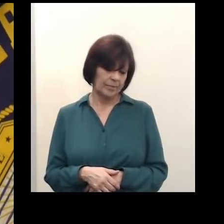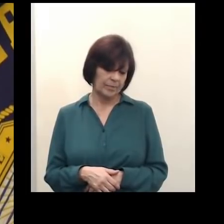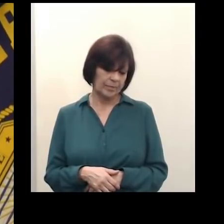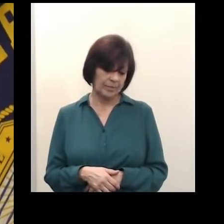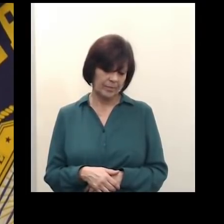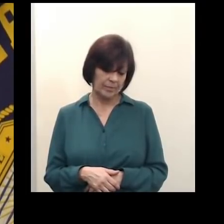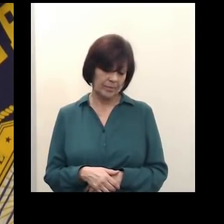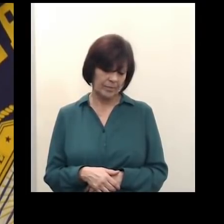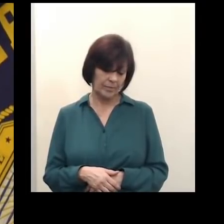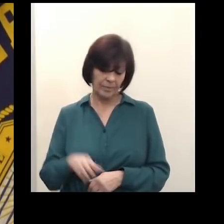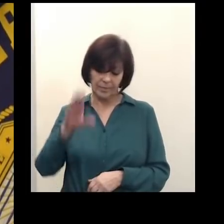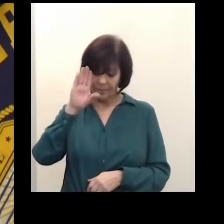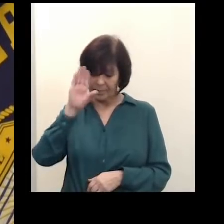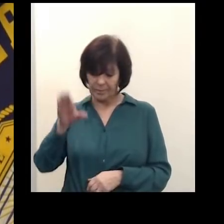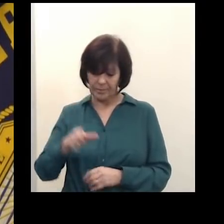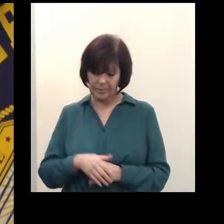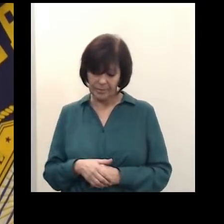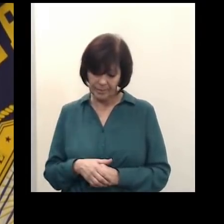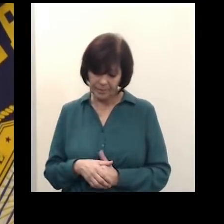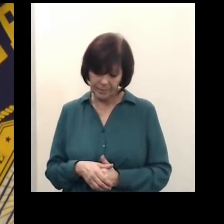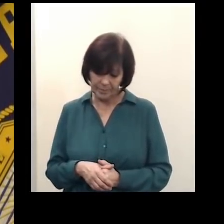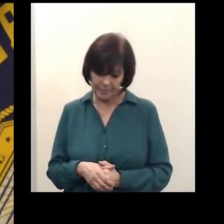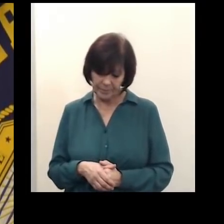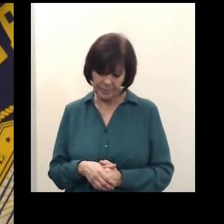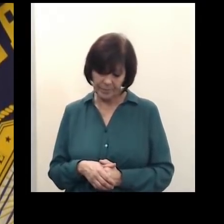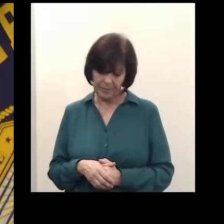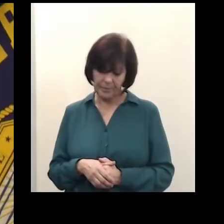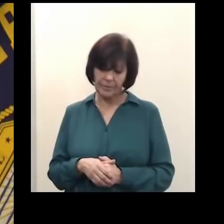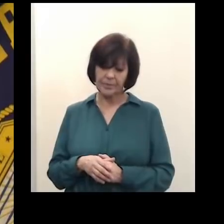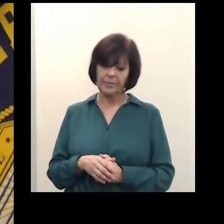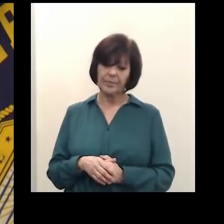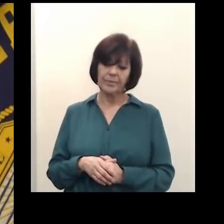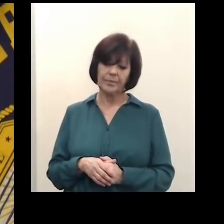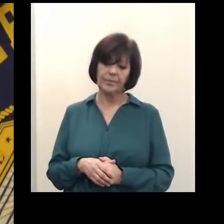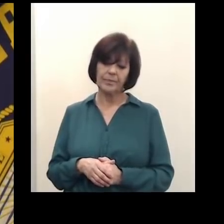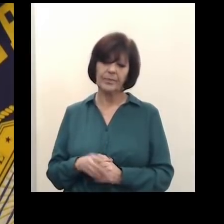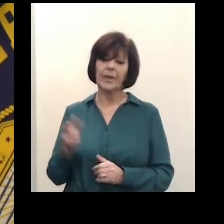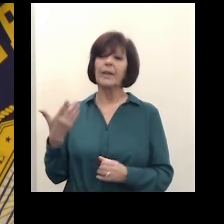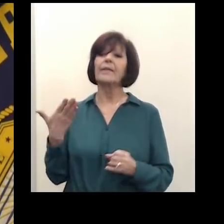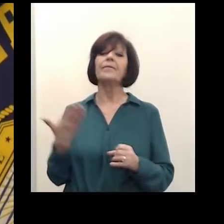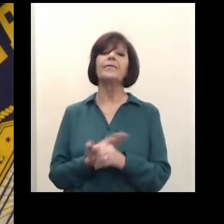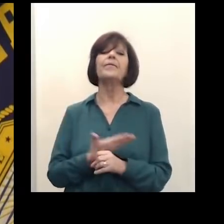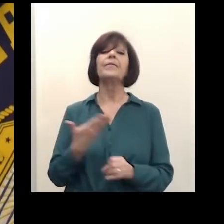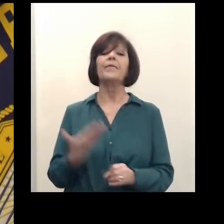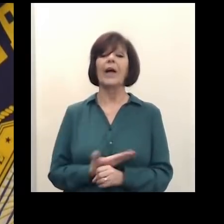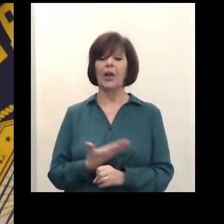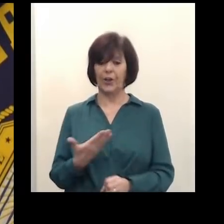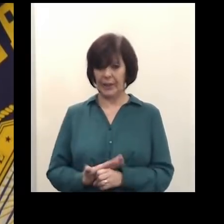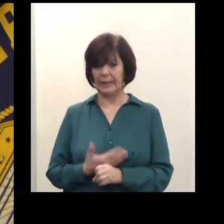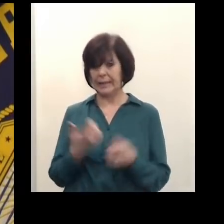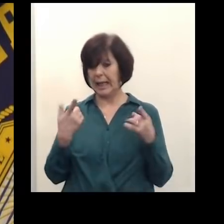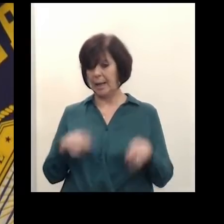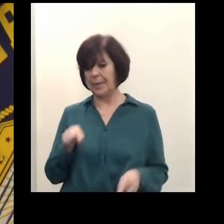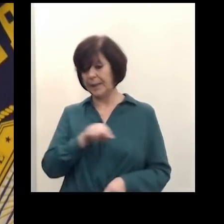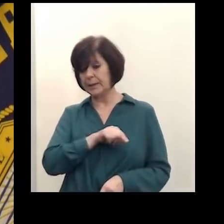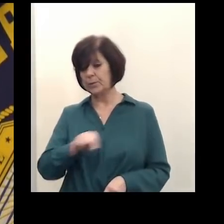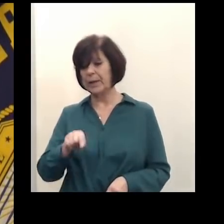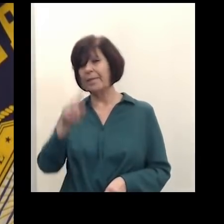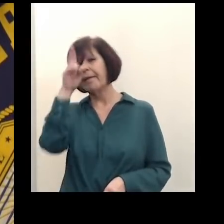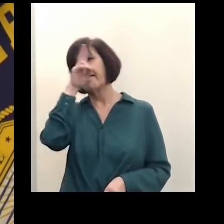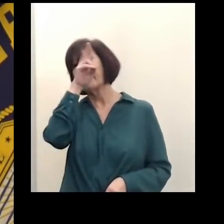Hi, Mark. The terminations are finally taking effect this week at Catholic Health,